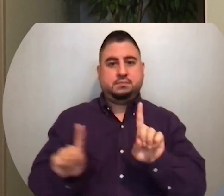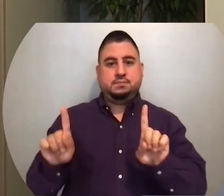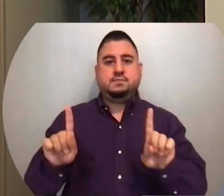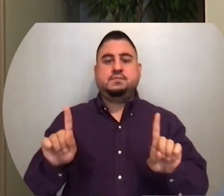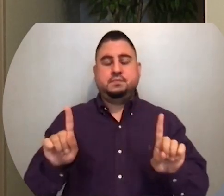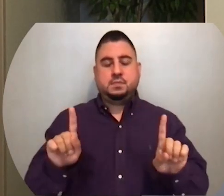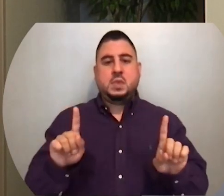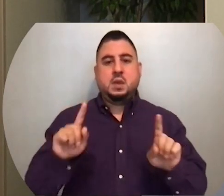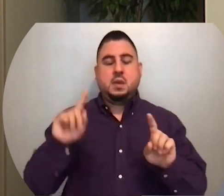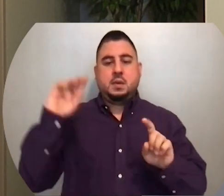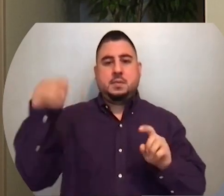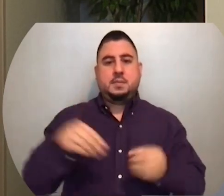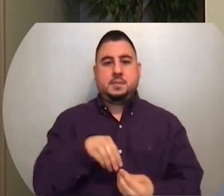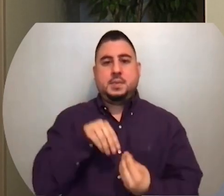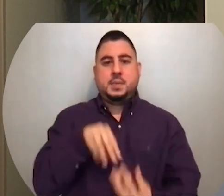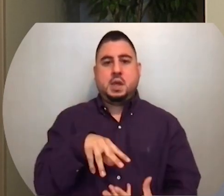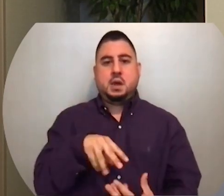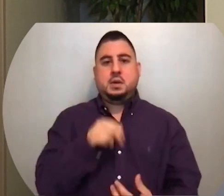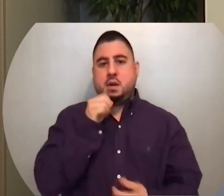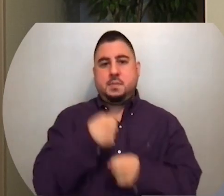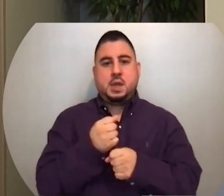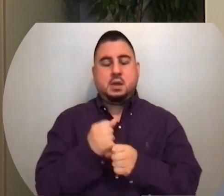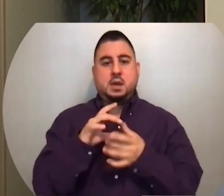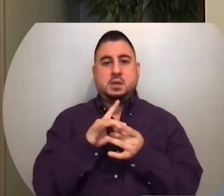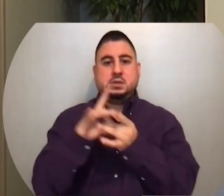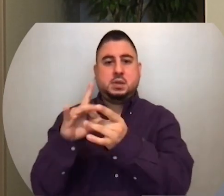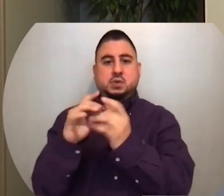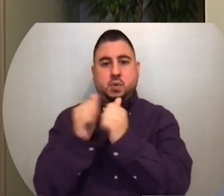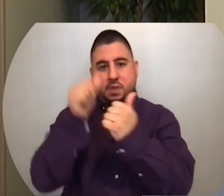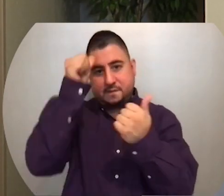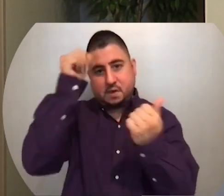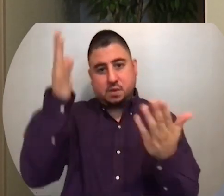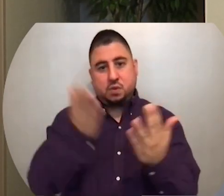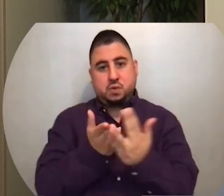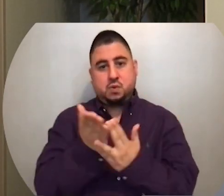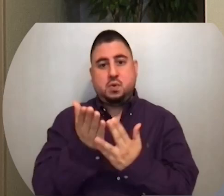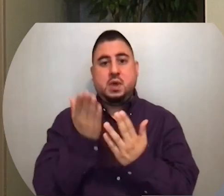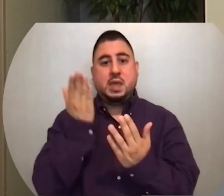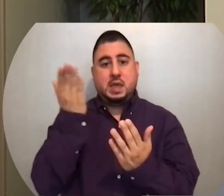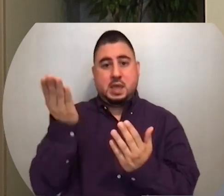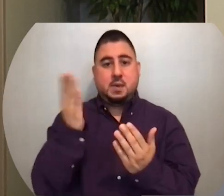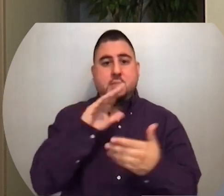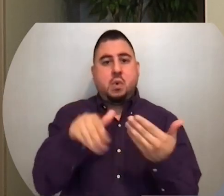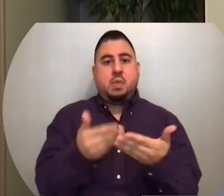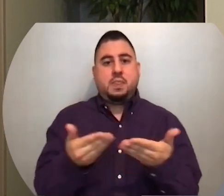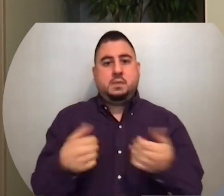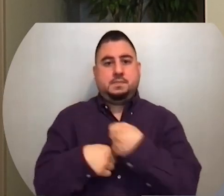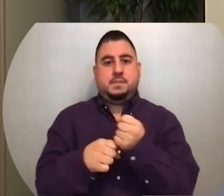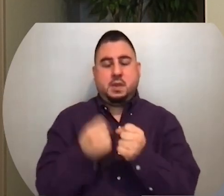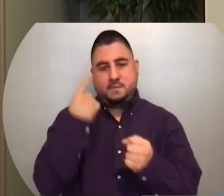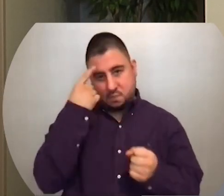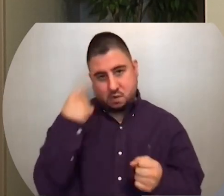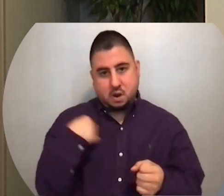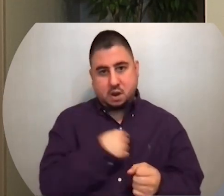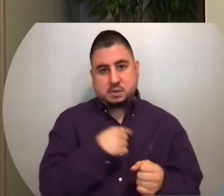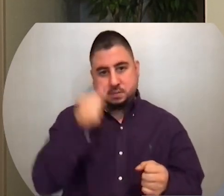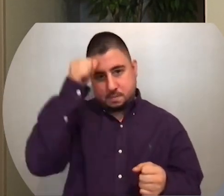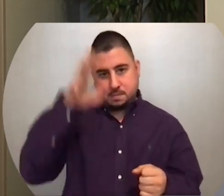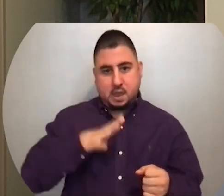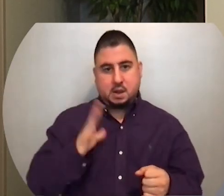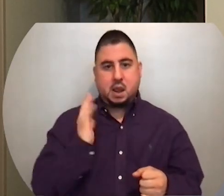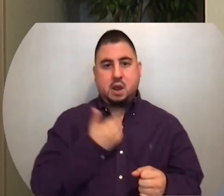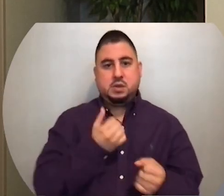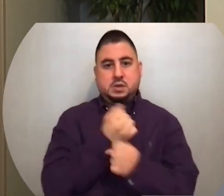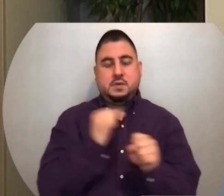from true God, begotten, not made, consubstantial with the Father. Through him all things were made. For us men and for our